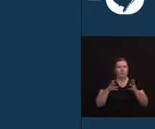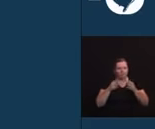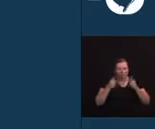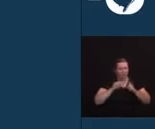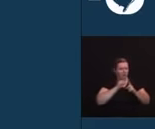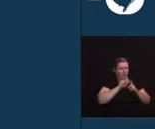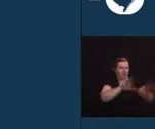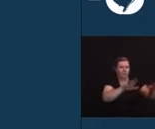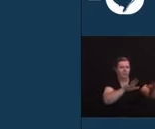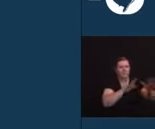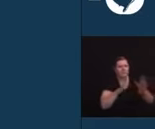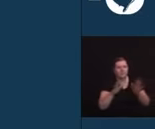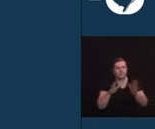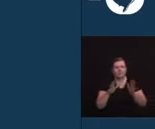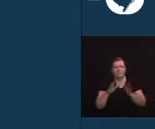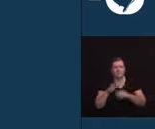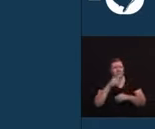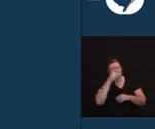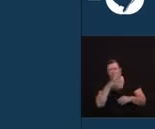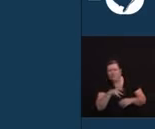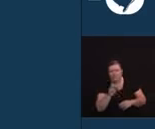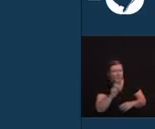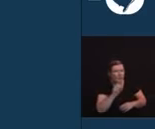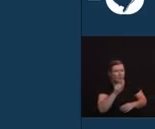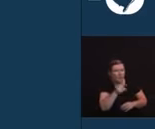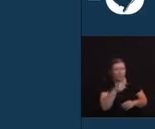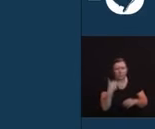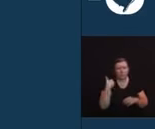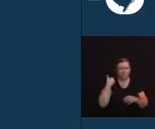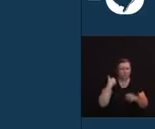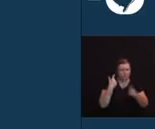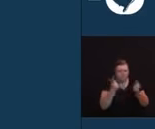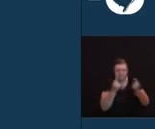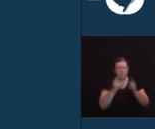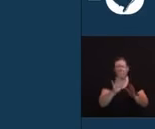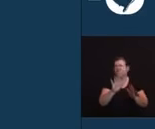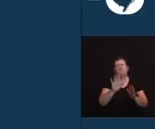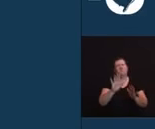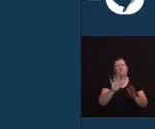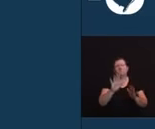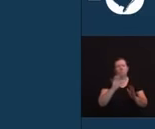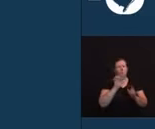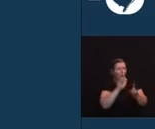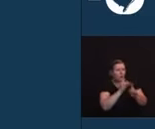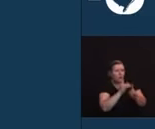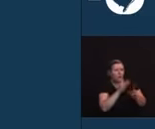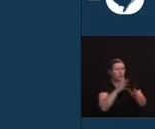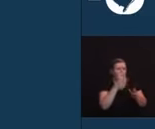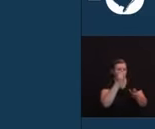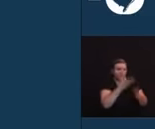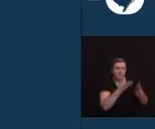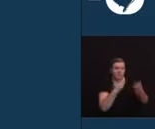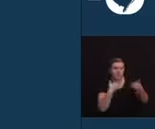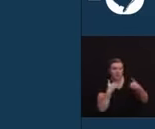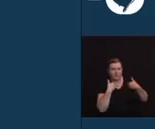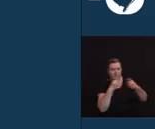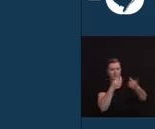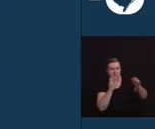were doing. The only thing they care about is taking yourself off the field so you don't become a super